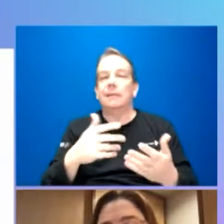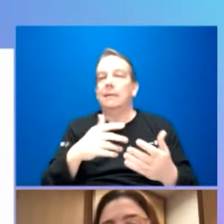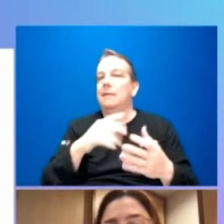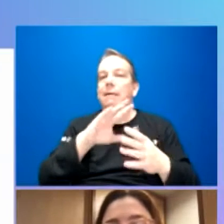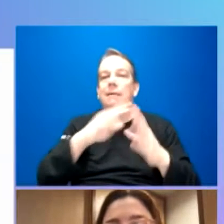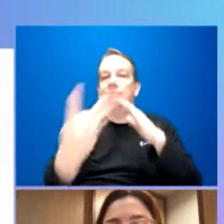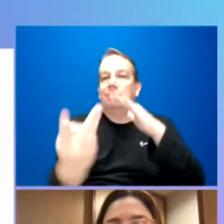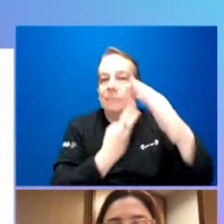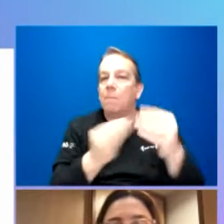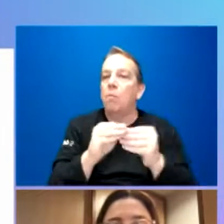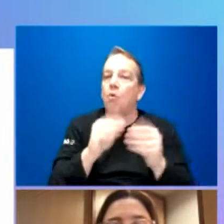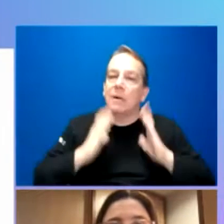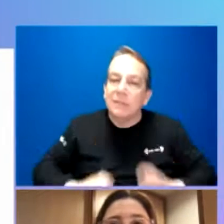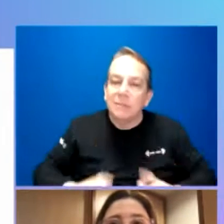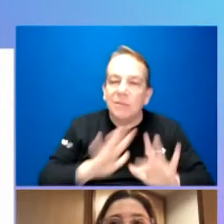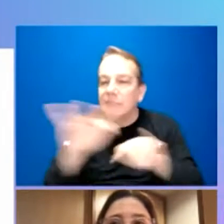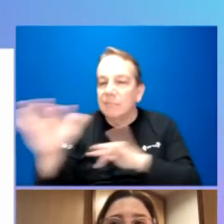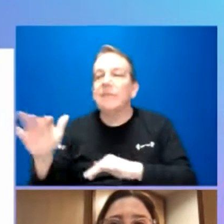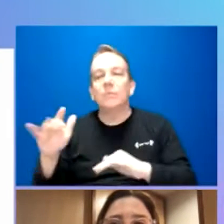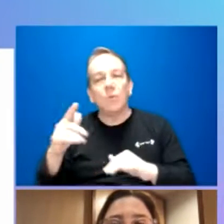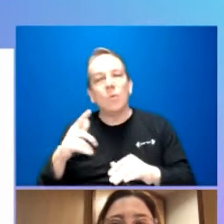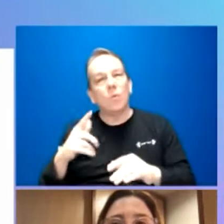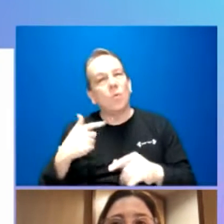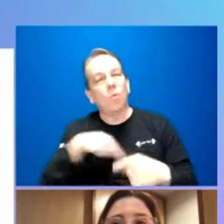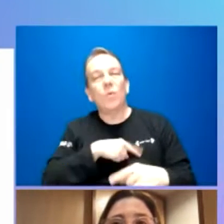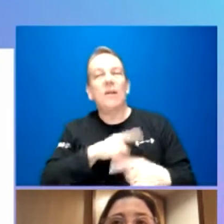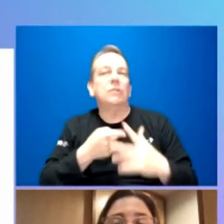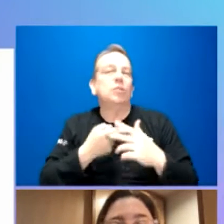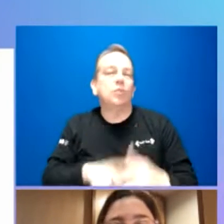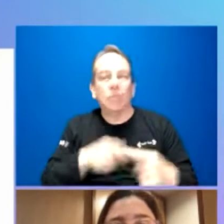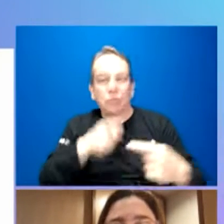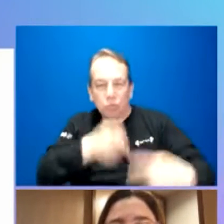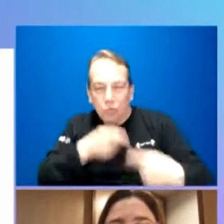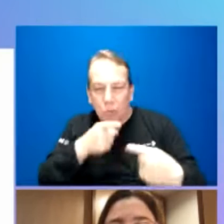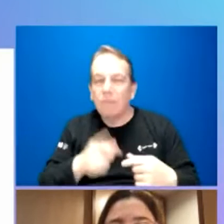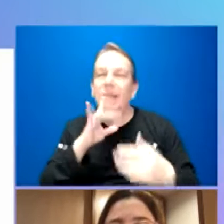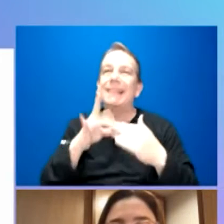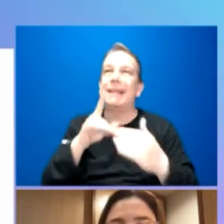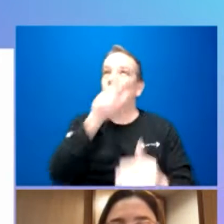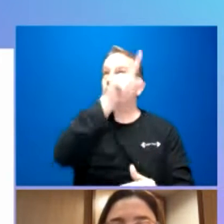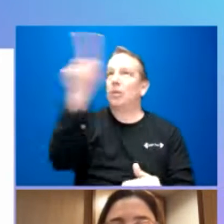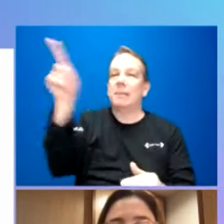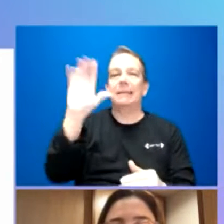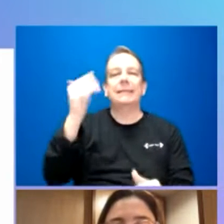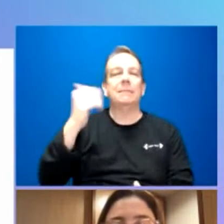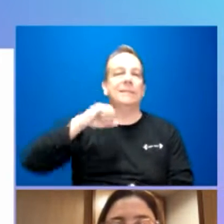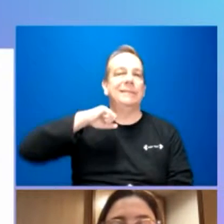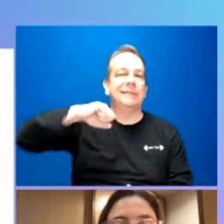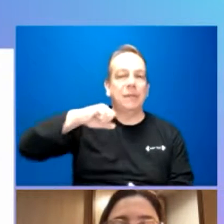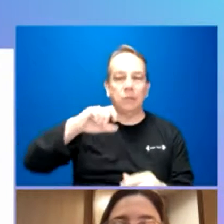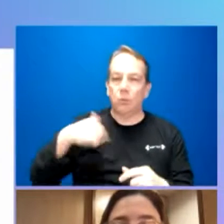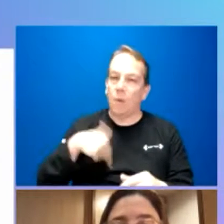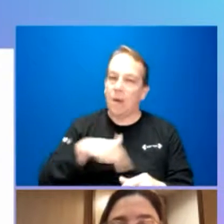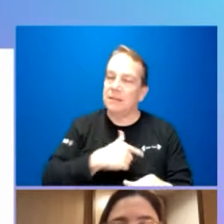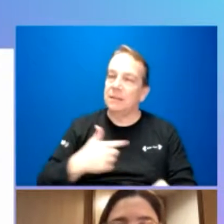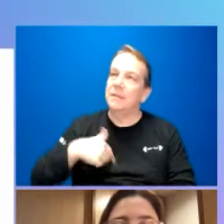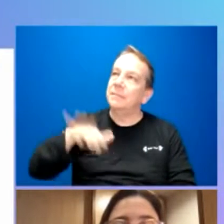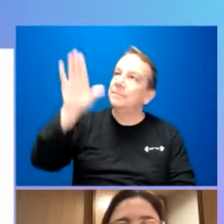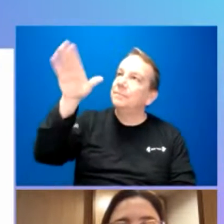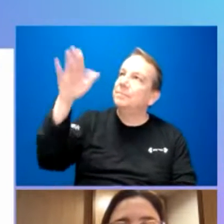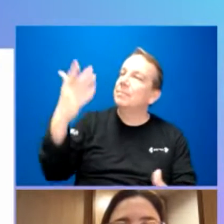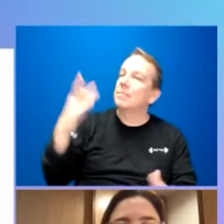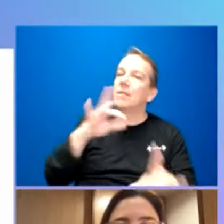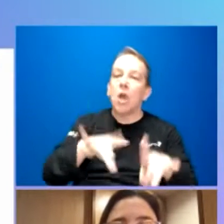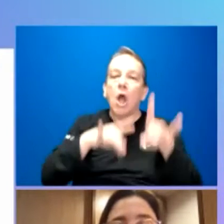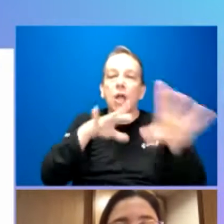of the orgs I worked with. We were struggling with engagement from leadership in relation to accessibility. So we used the Australian Network